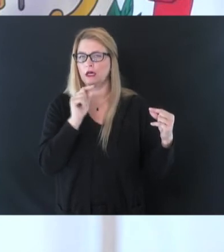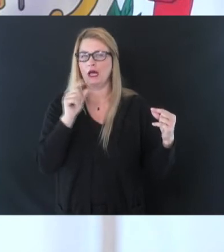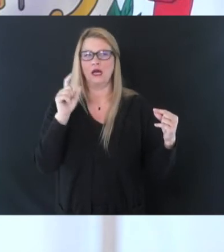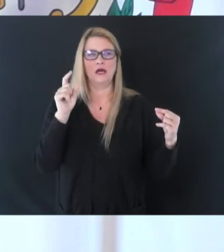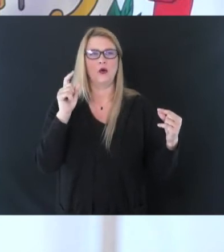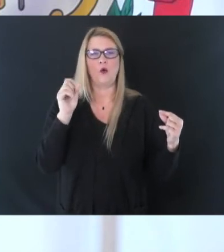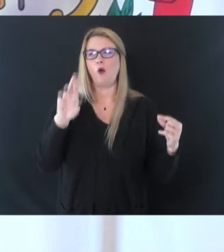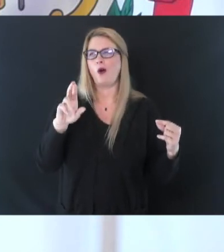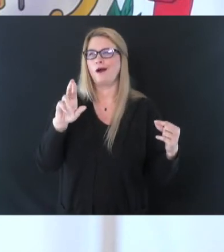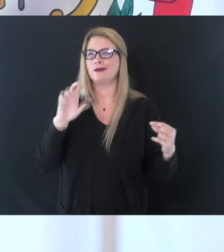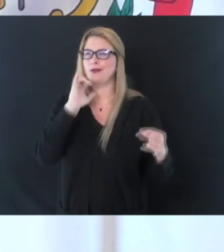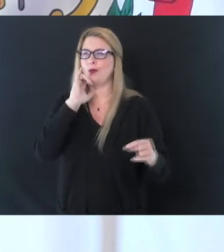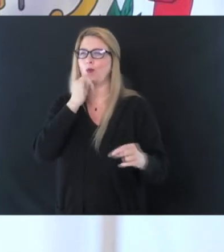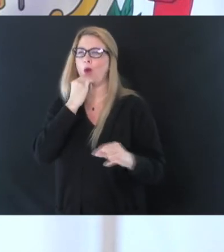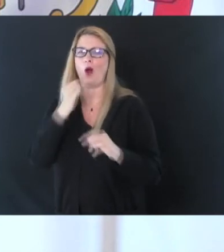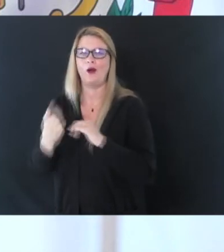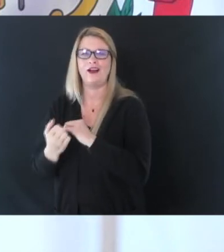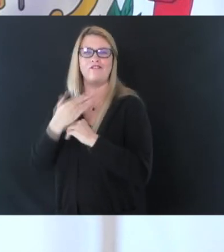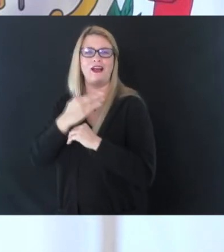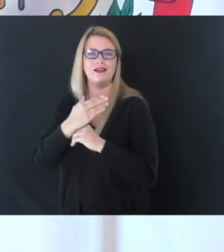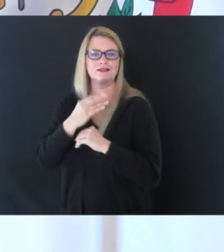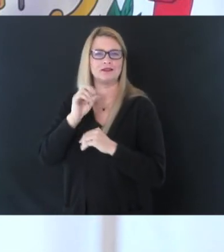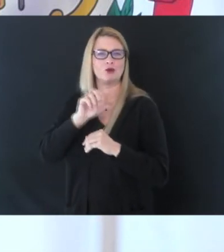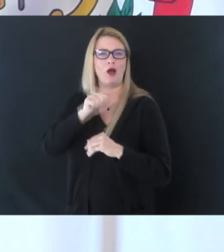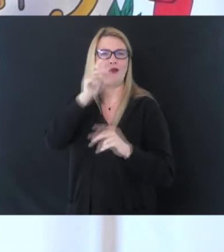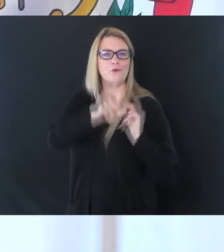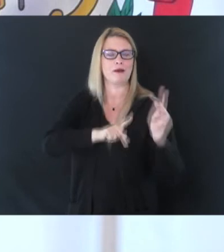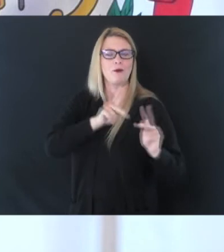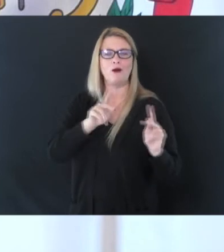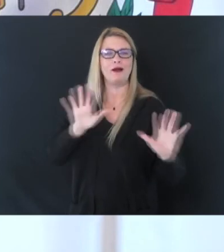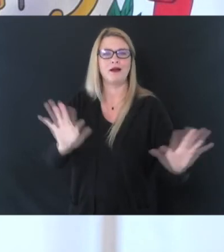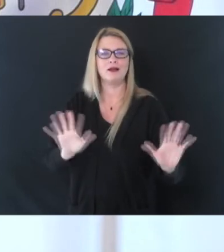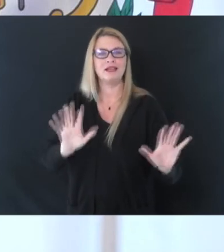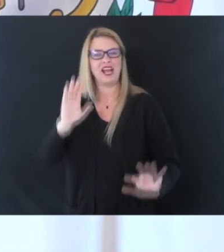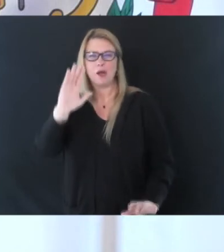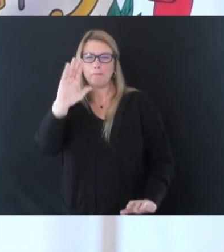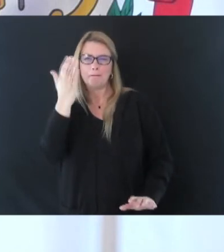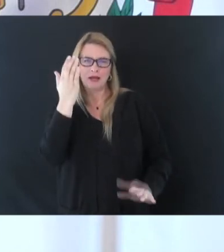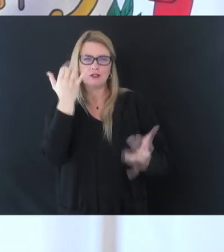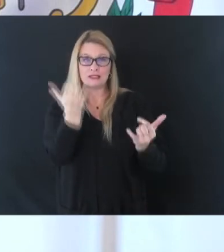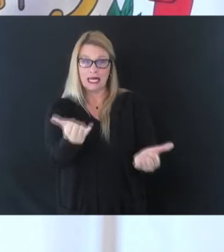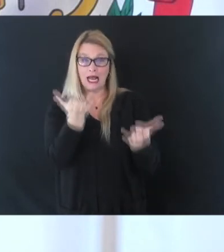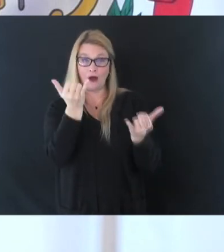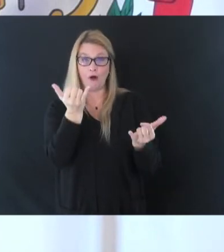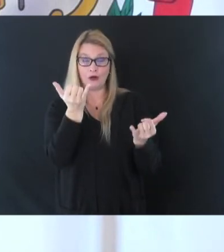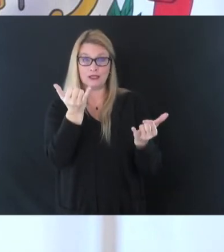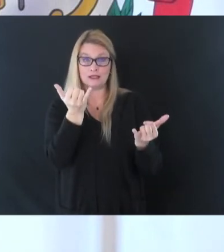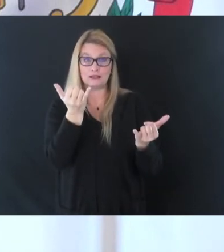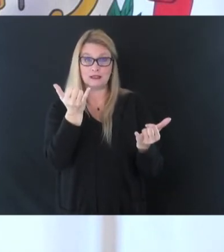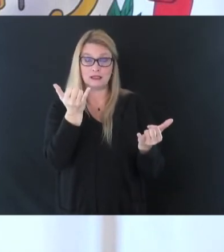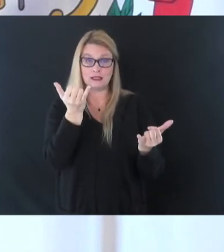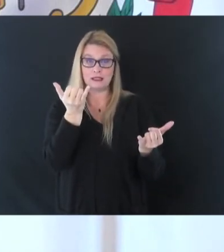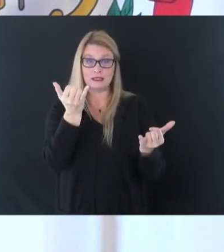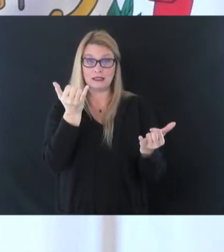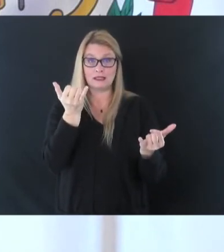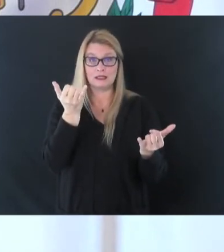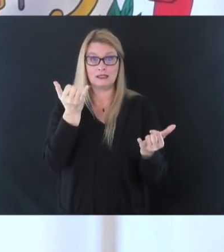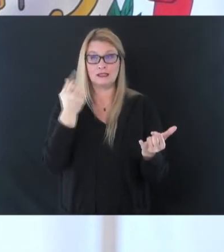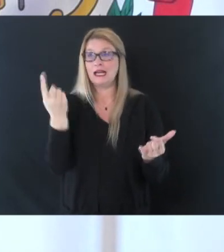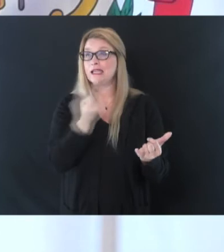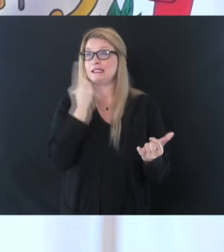that people are telling people. It appears now that there's somebody driving